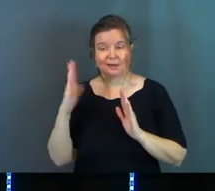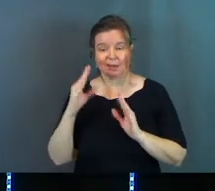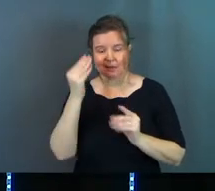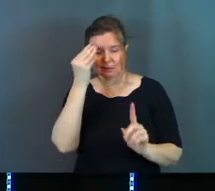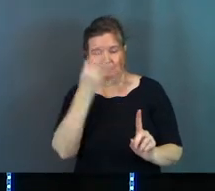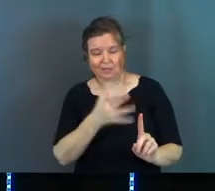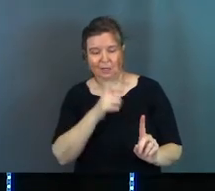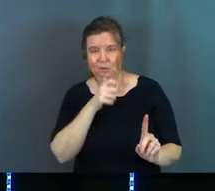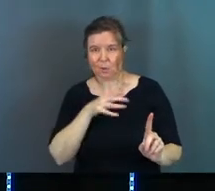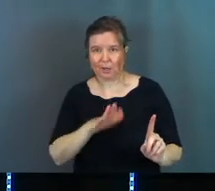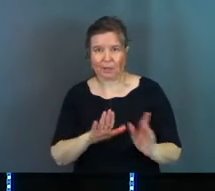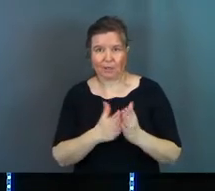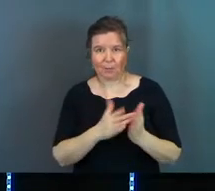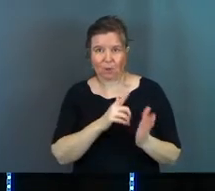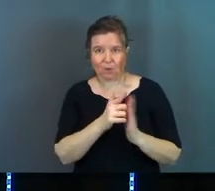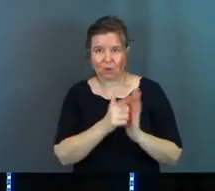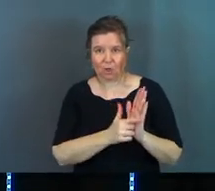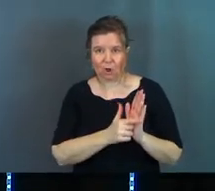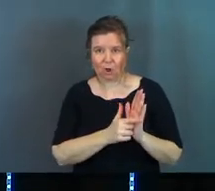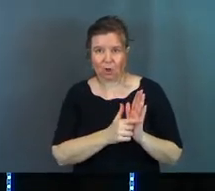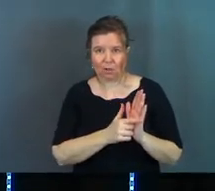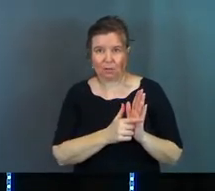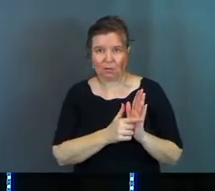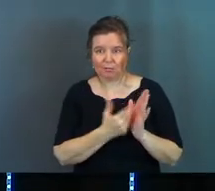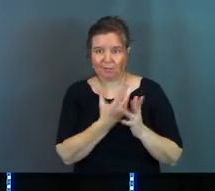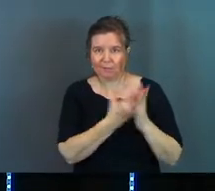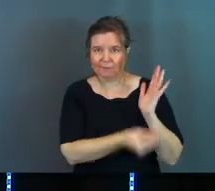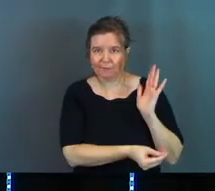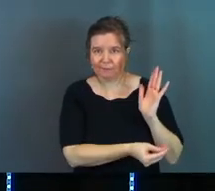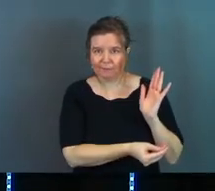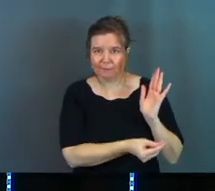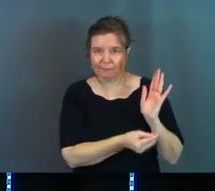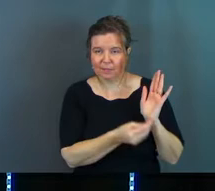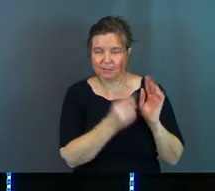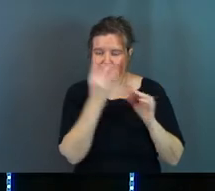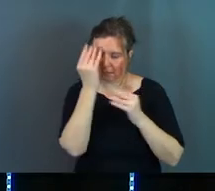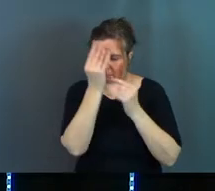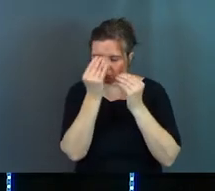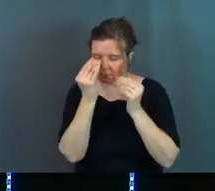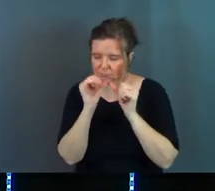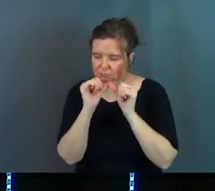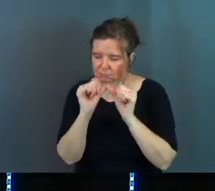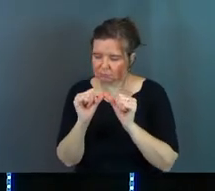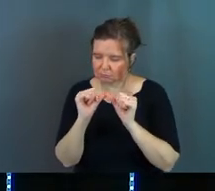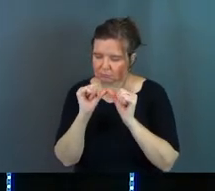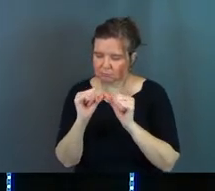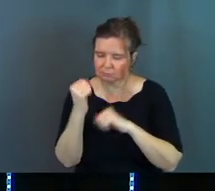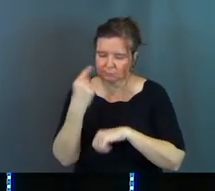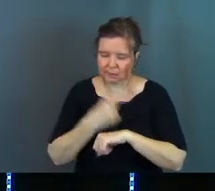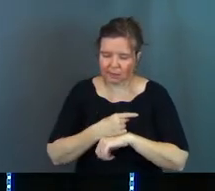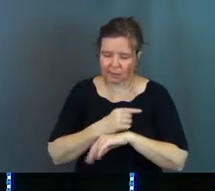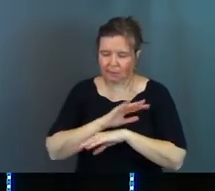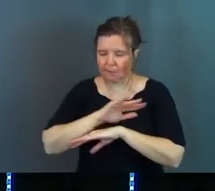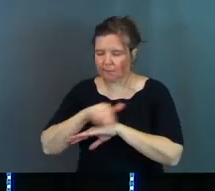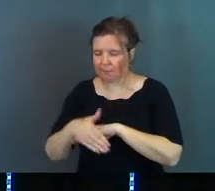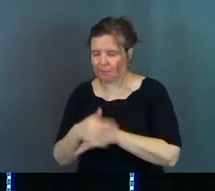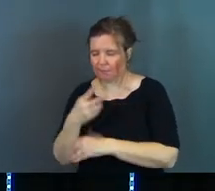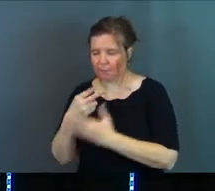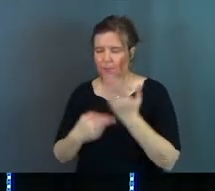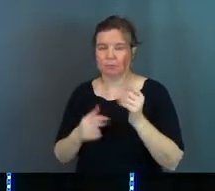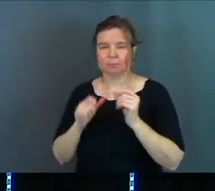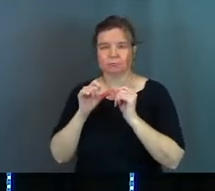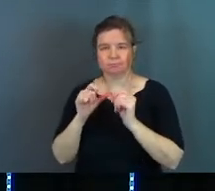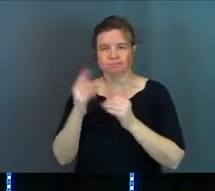to Joshua, "Do not let this book of the law depart from your mouth, but meditate on it day and night," he